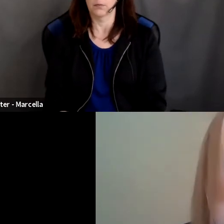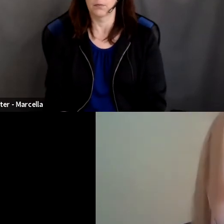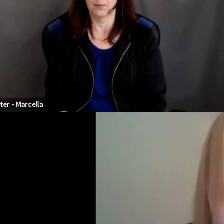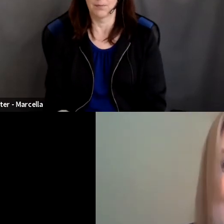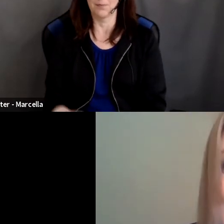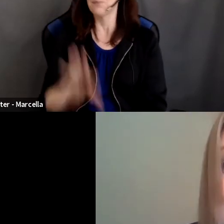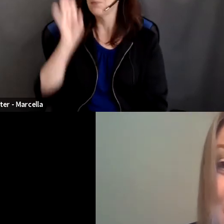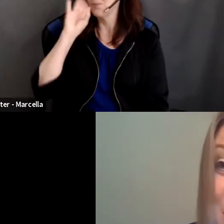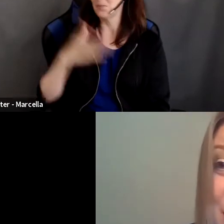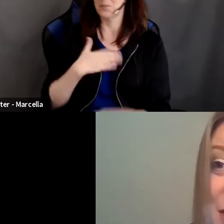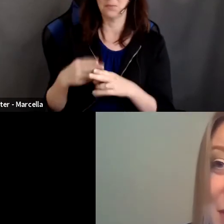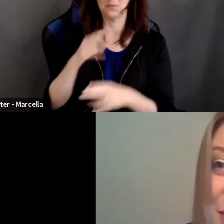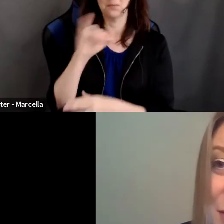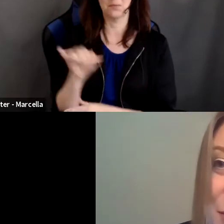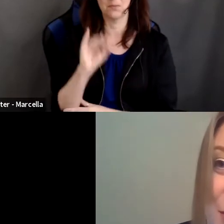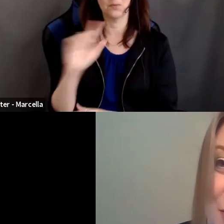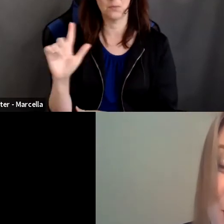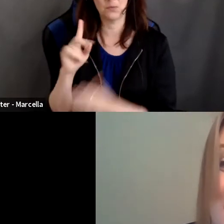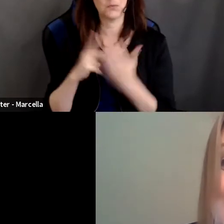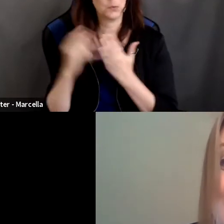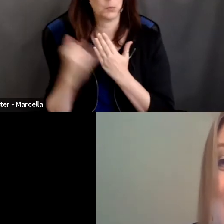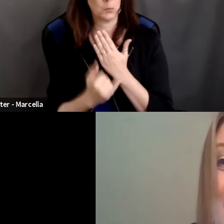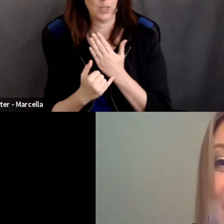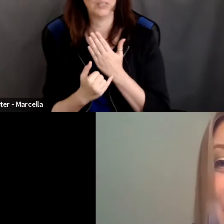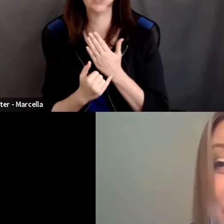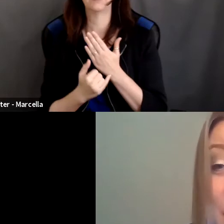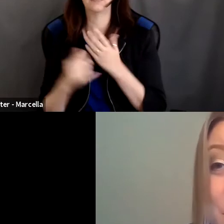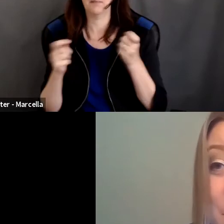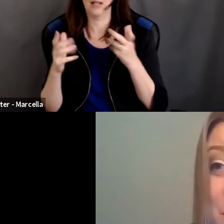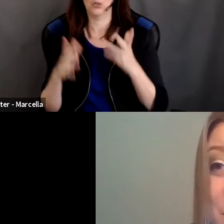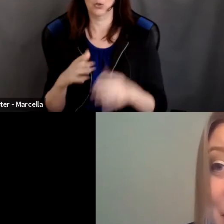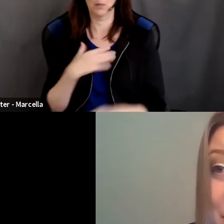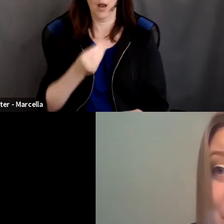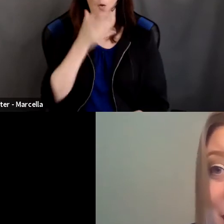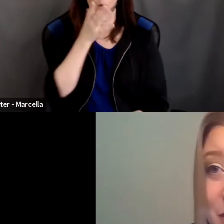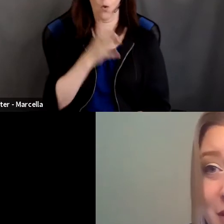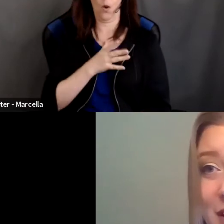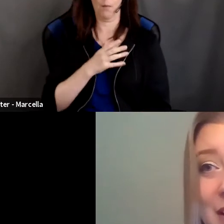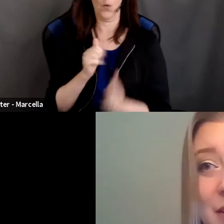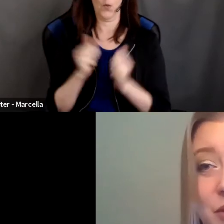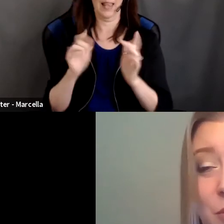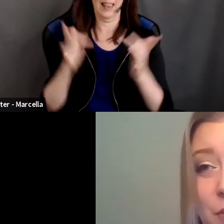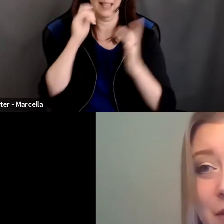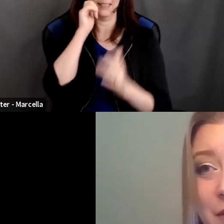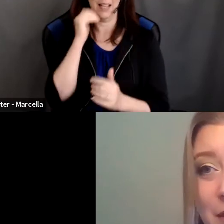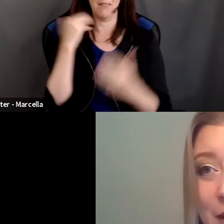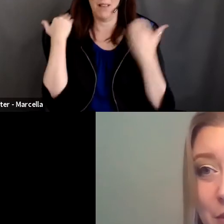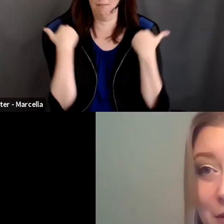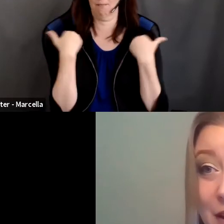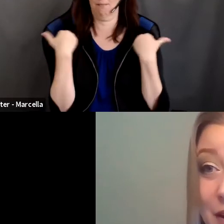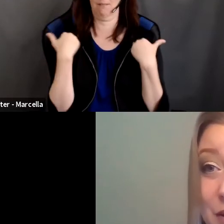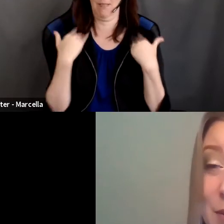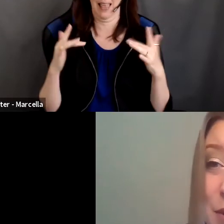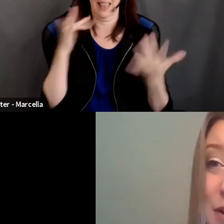Hi everyone, I'm Jill Baldwin. I'm the project manager at Northwest Georgia SIL. I am a white woman with pale complexion. I have shoulder-length light